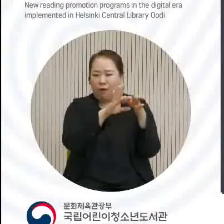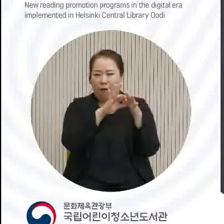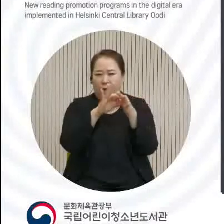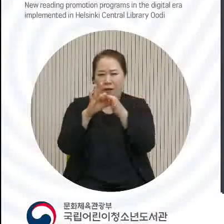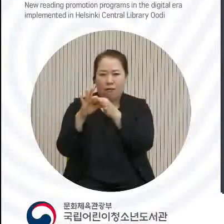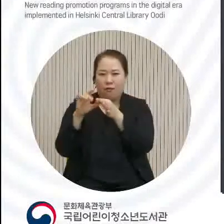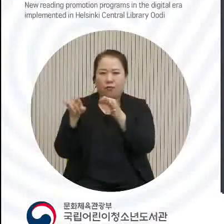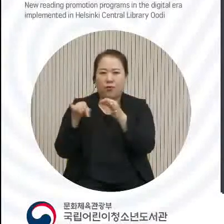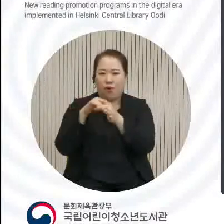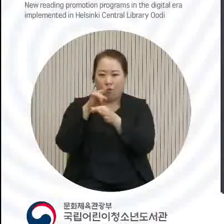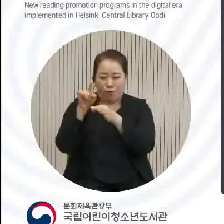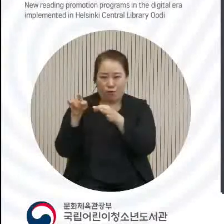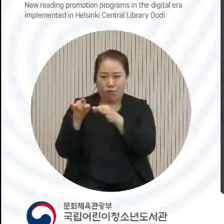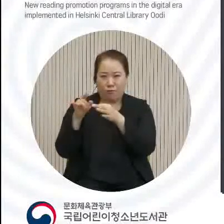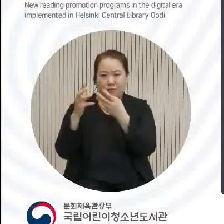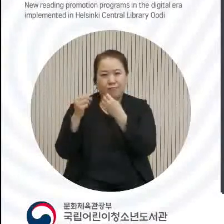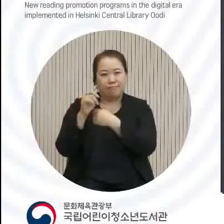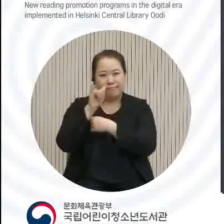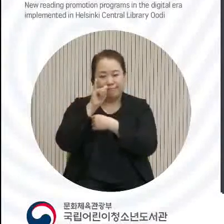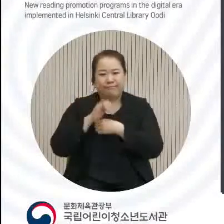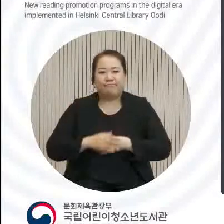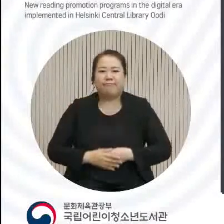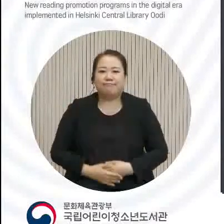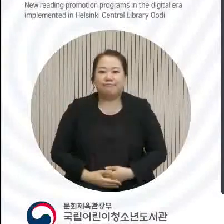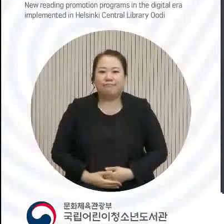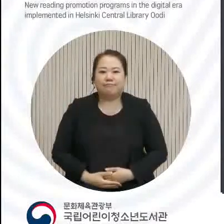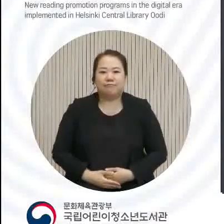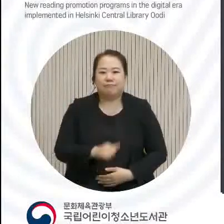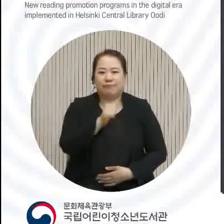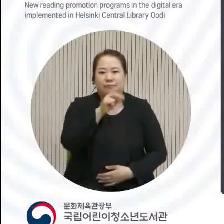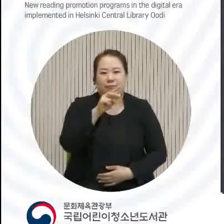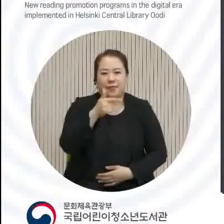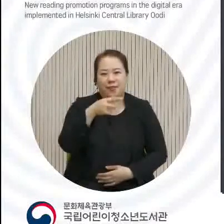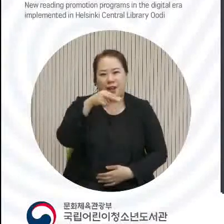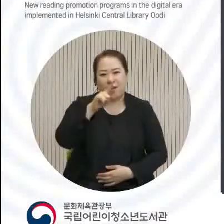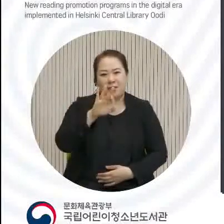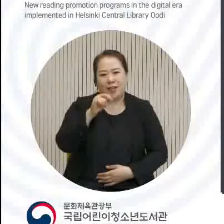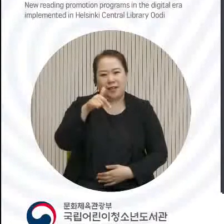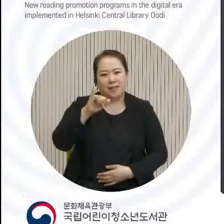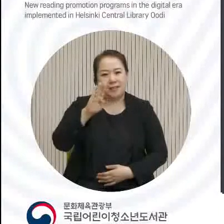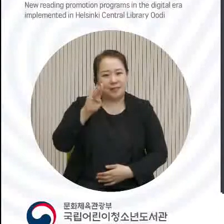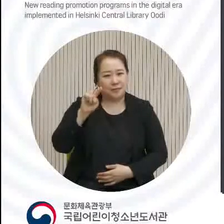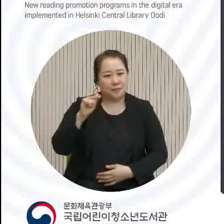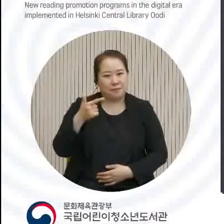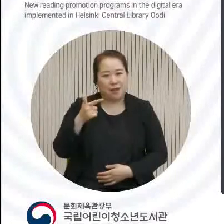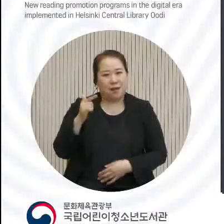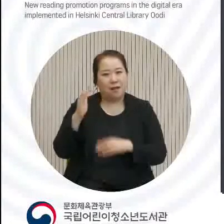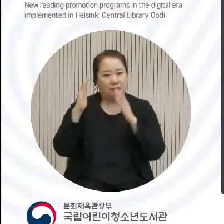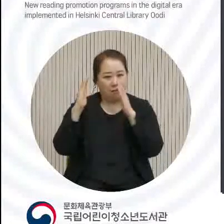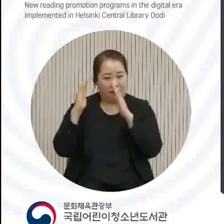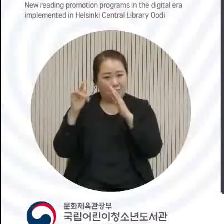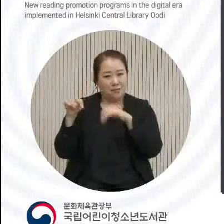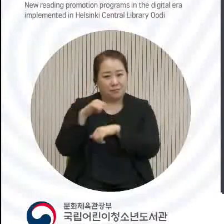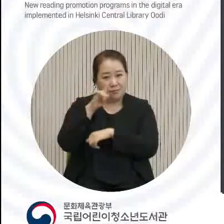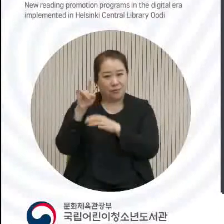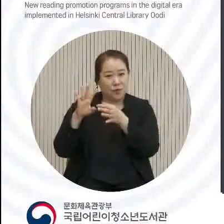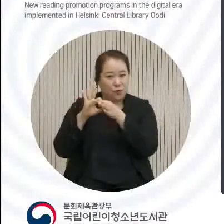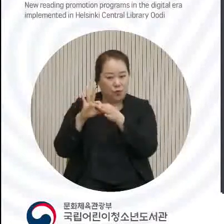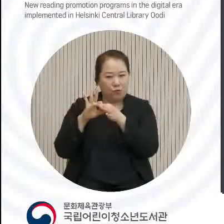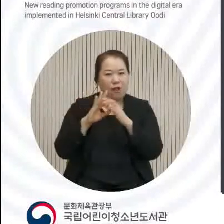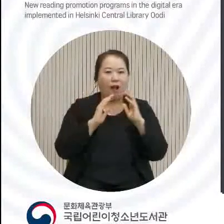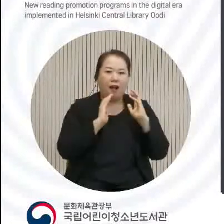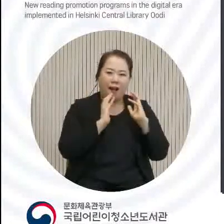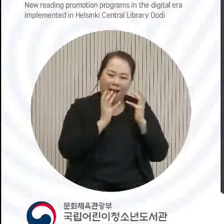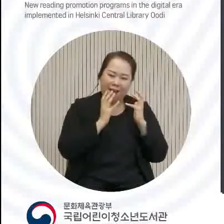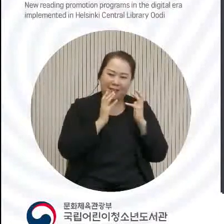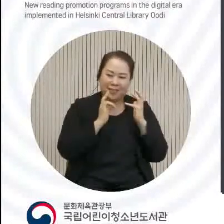Through phenomenon-based learning and play, we can teach even small kids a lot about science, and combining it with literature, we